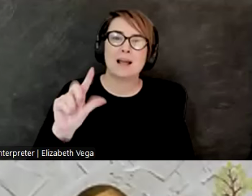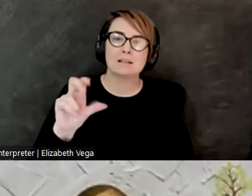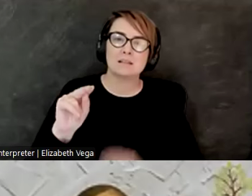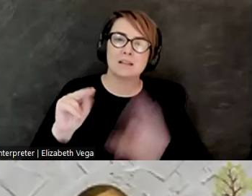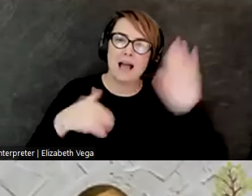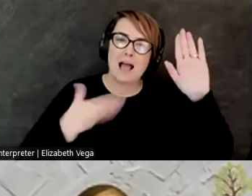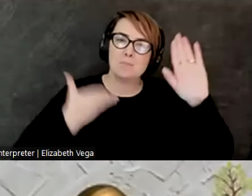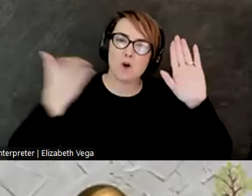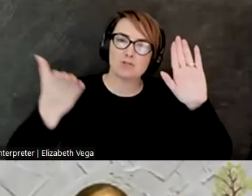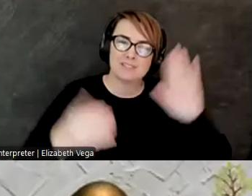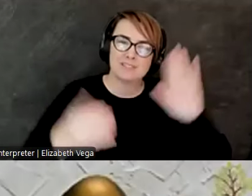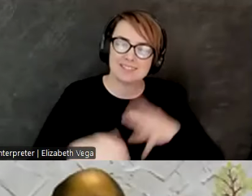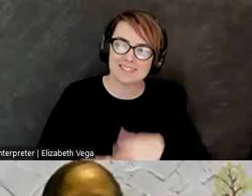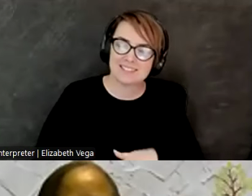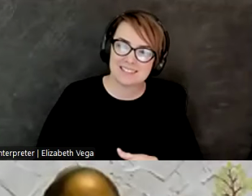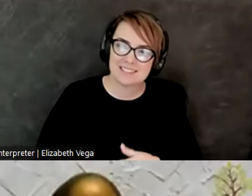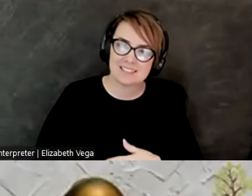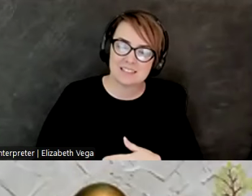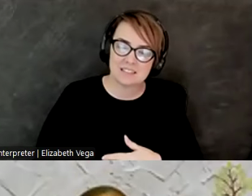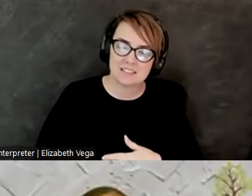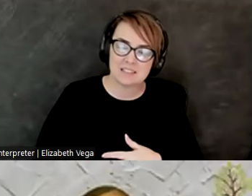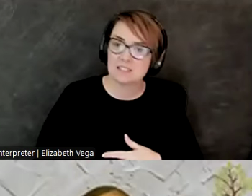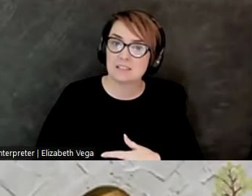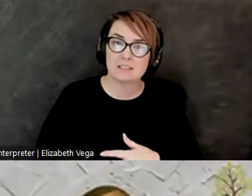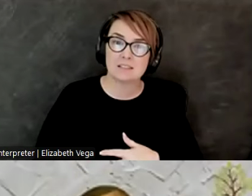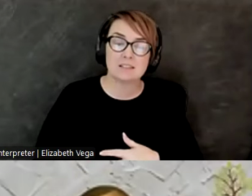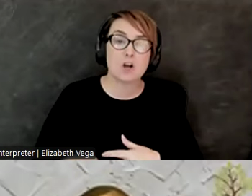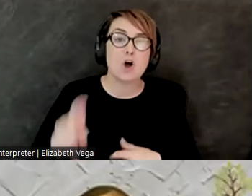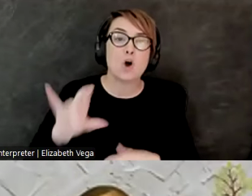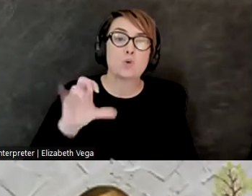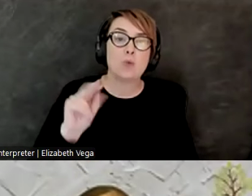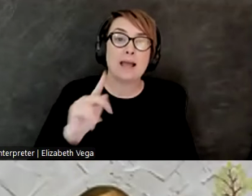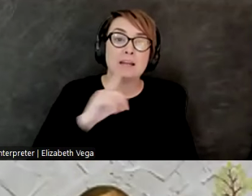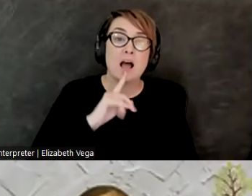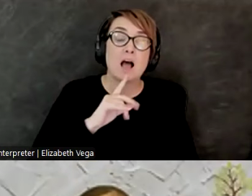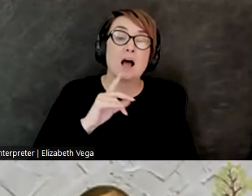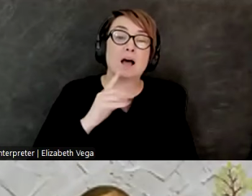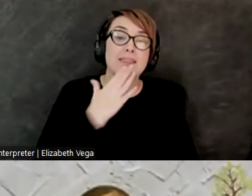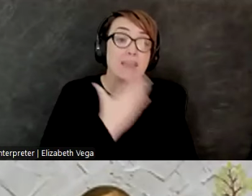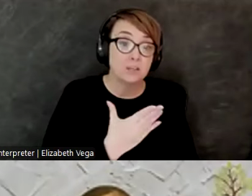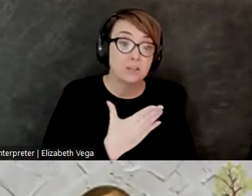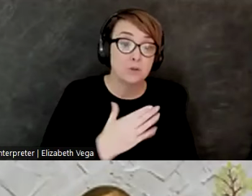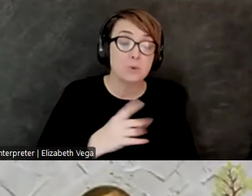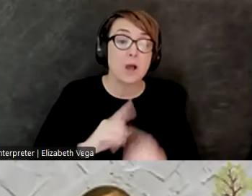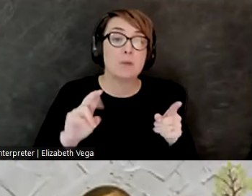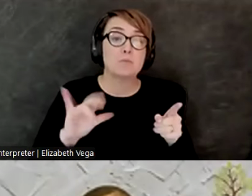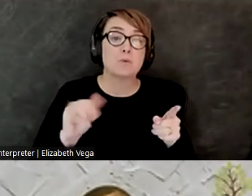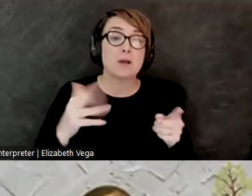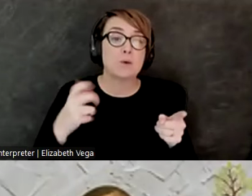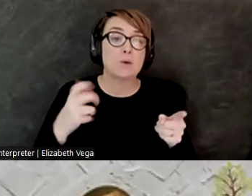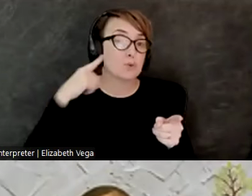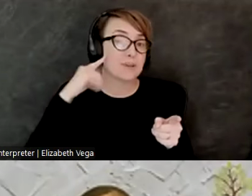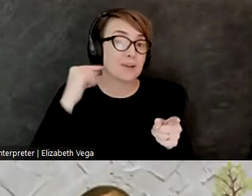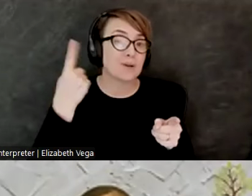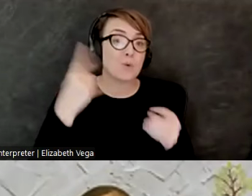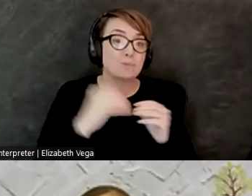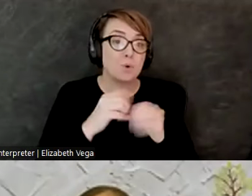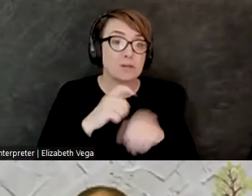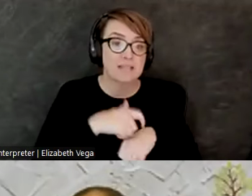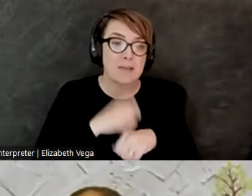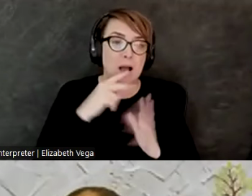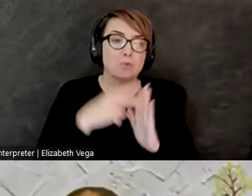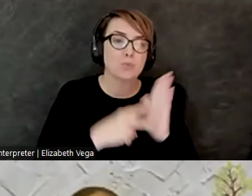Thank you, Ryan. Ryan, I'm going to go ahead and just because Maria just wanted to hear it one more time. I'll read it and I'll